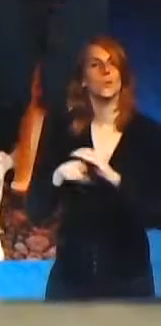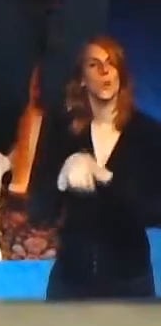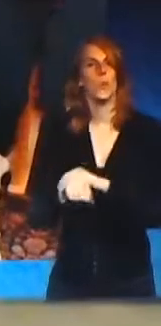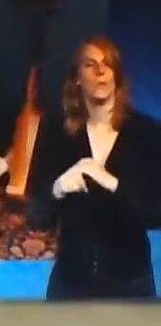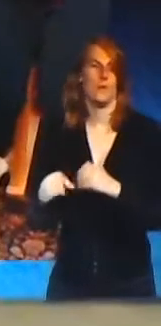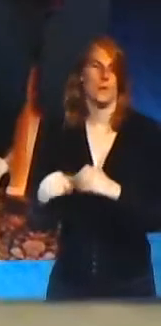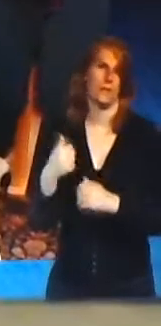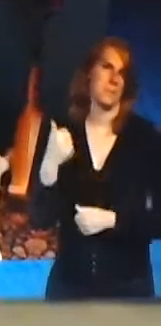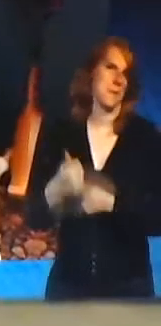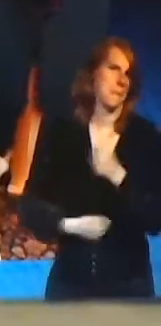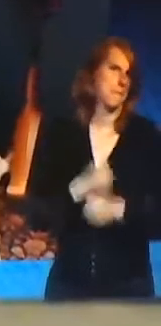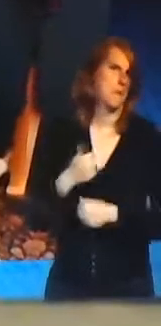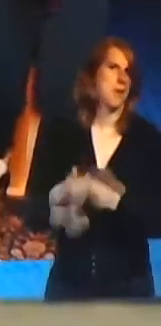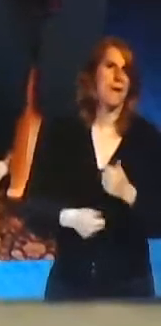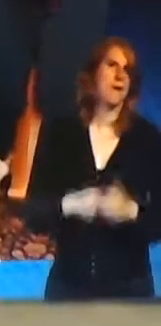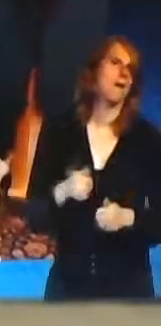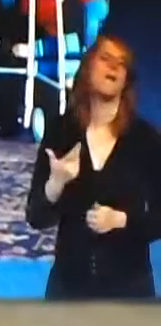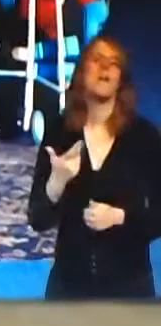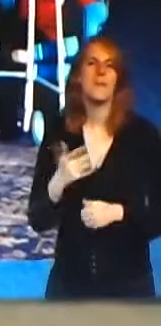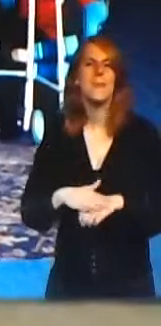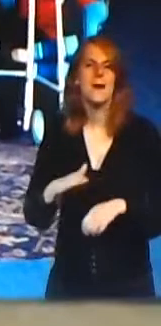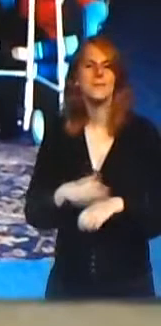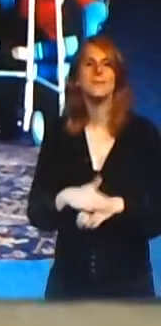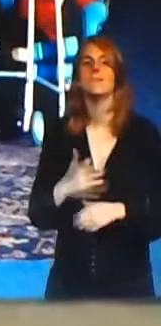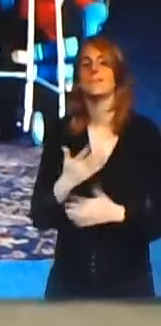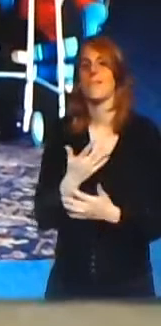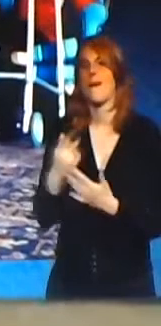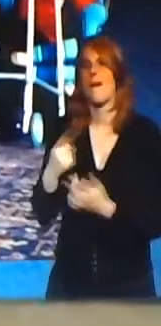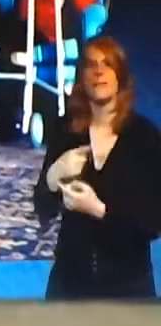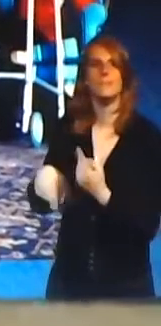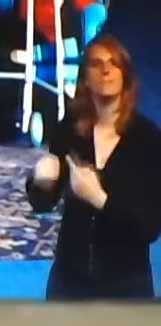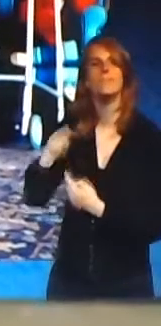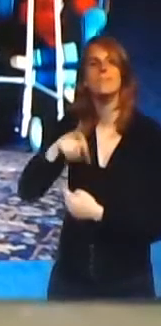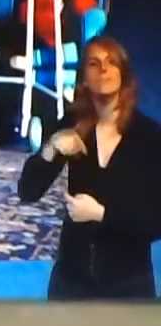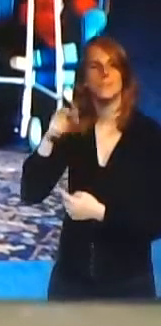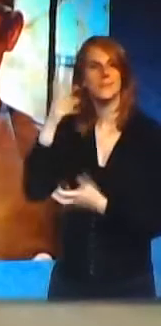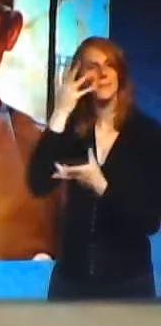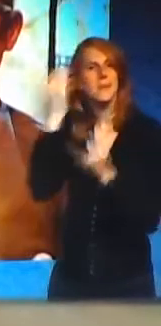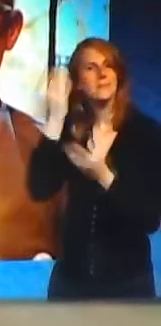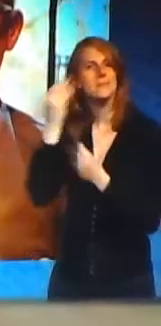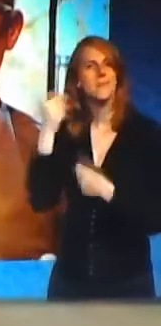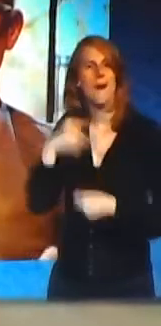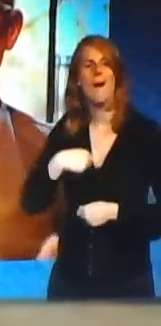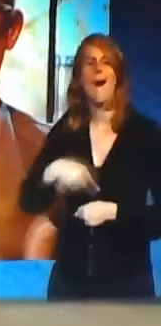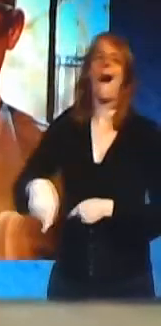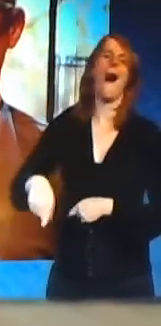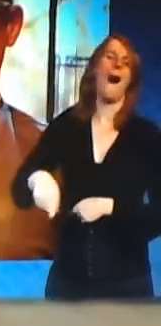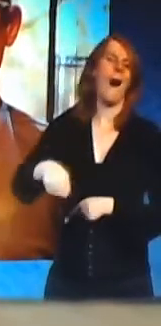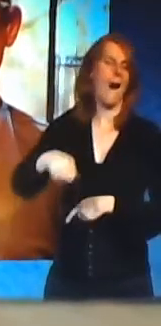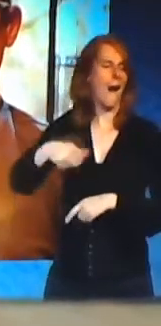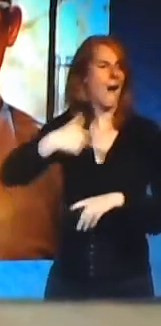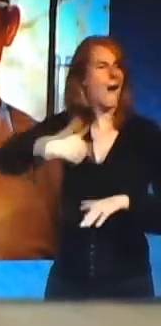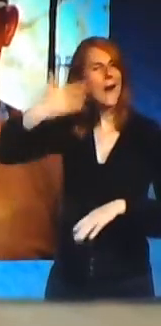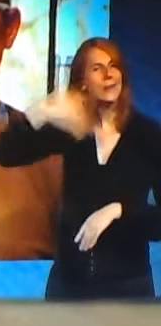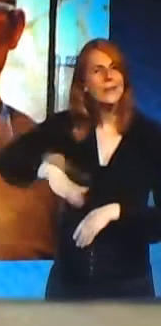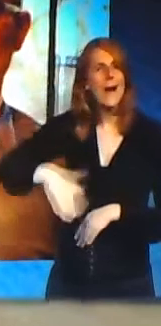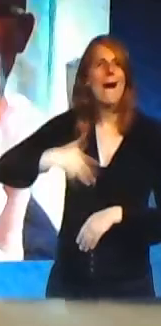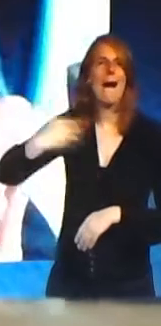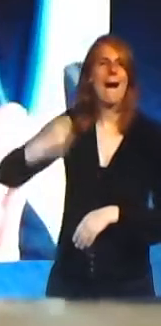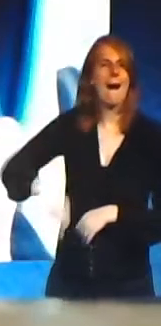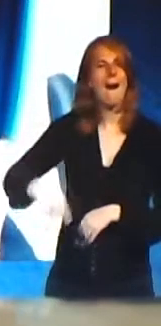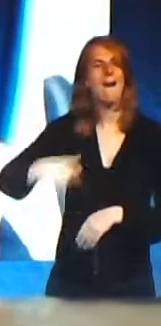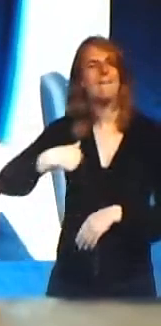lot of dementia patients will say, I used to have one of these when I was a child, or they will remember having one as a